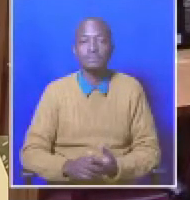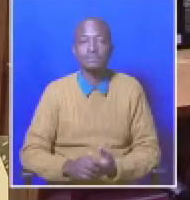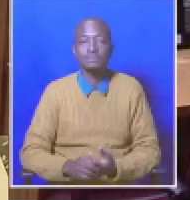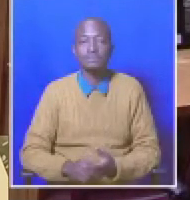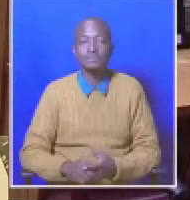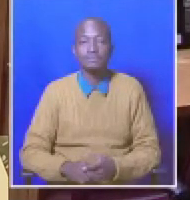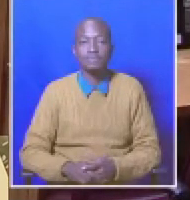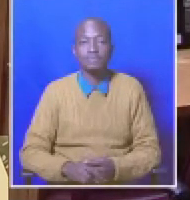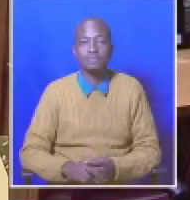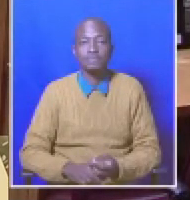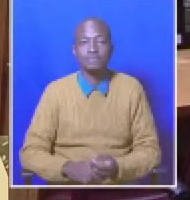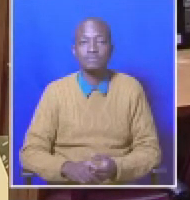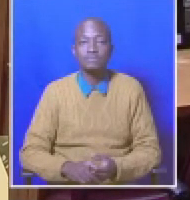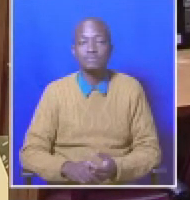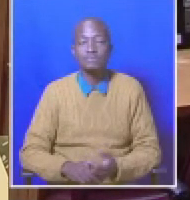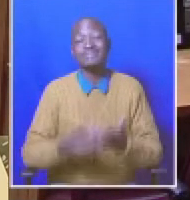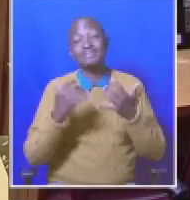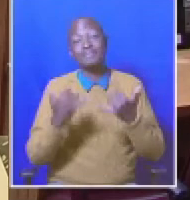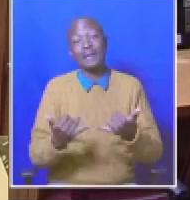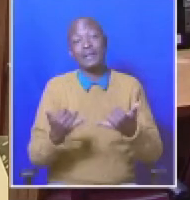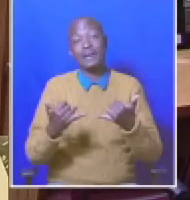We'll now proceed to